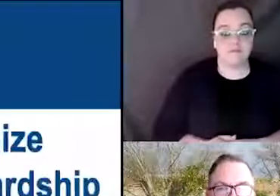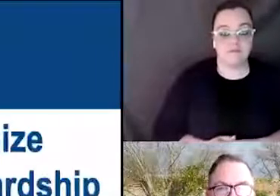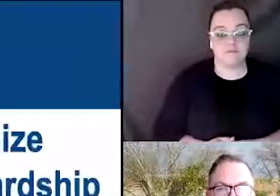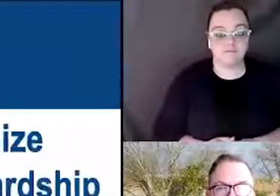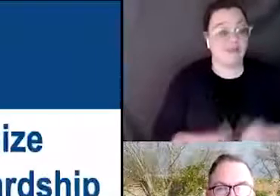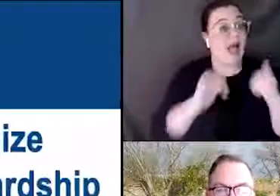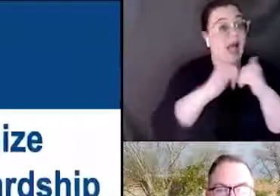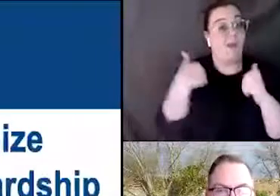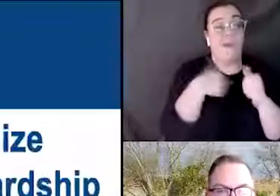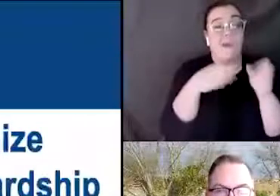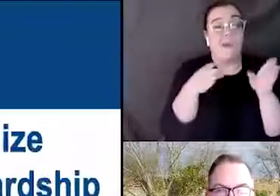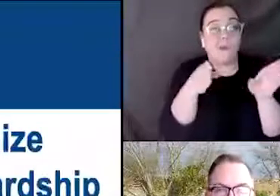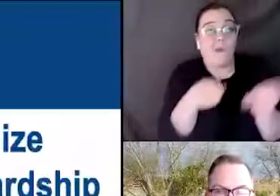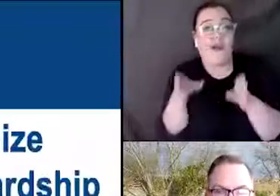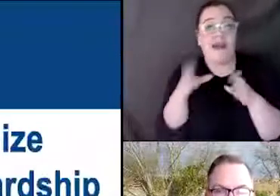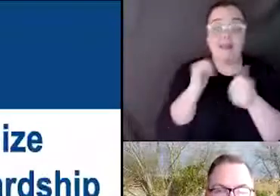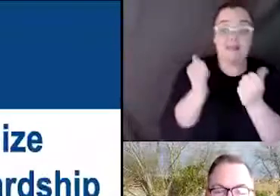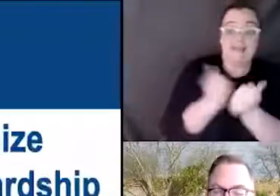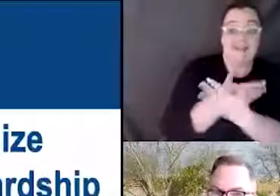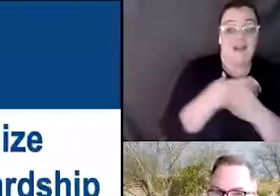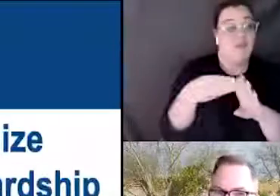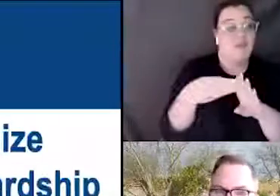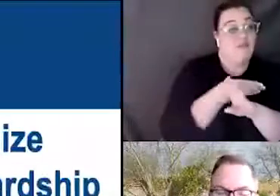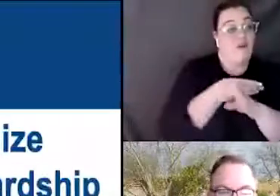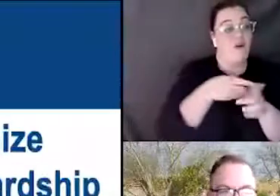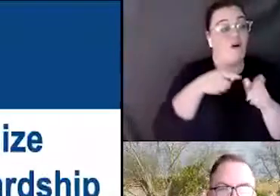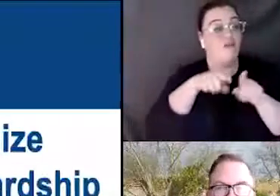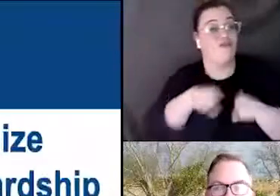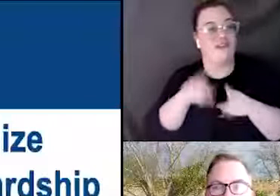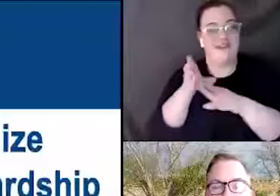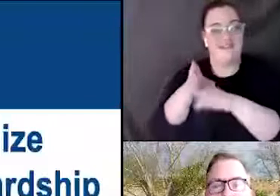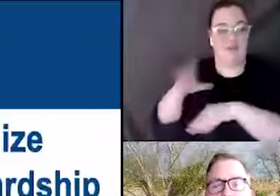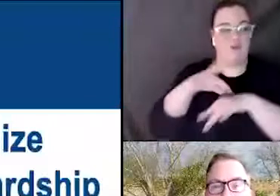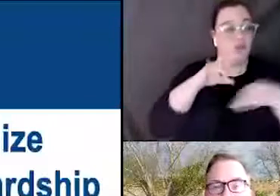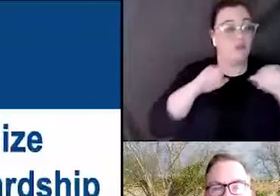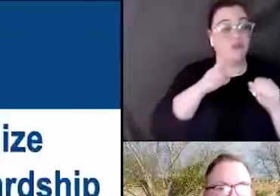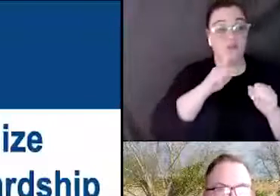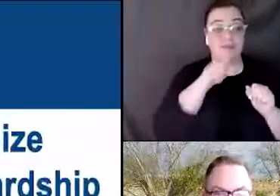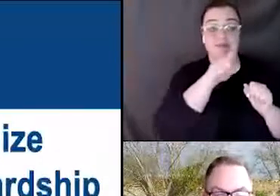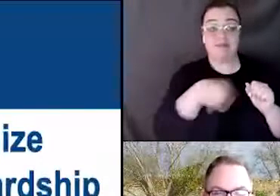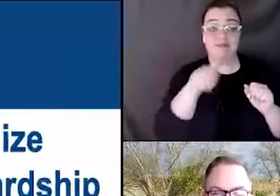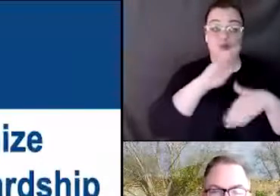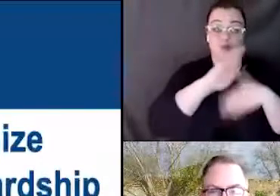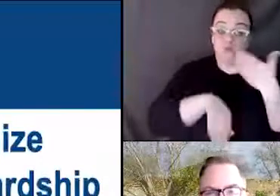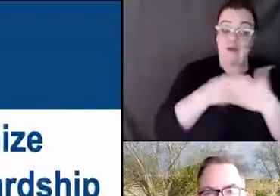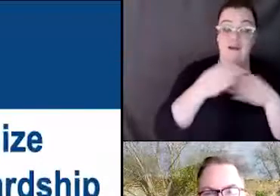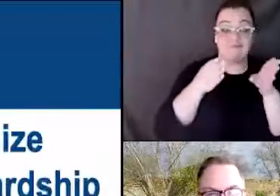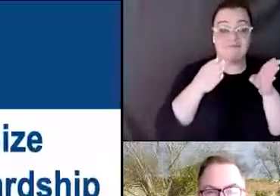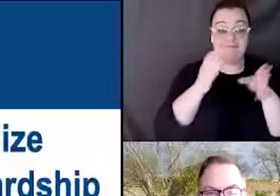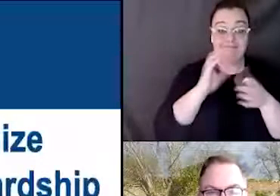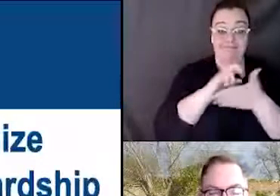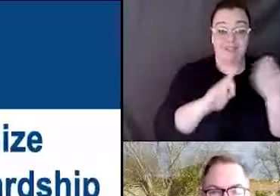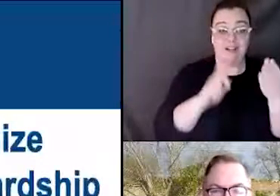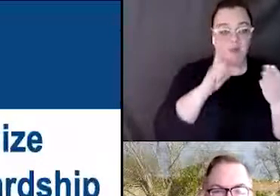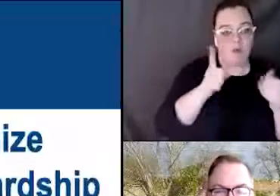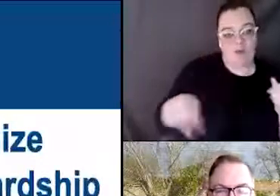organizing what to do before, during, and after. And this is really designed for all of us to use as a kind of a